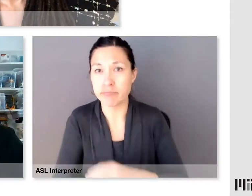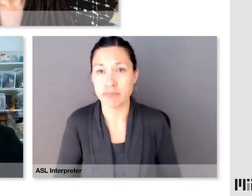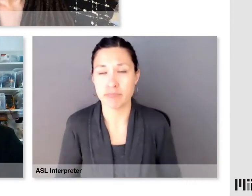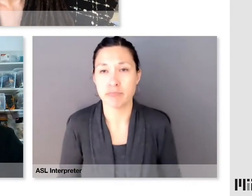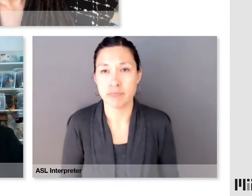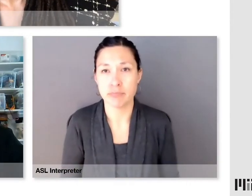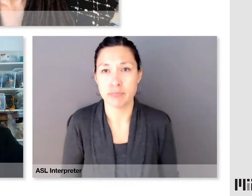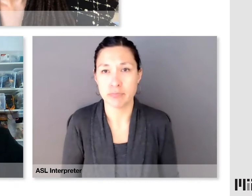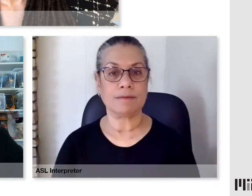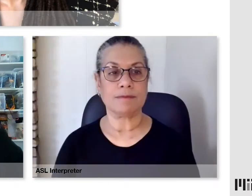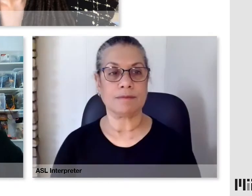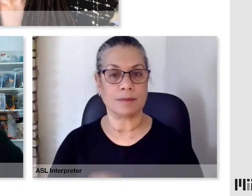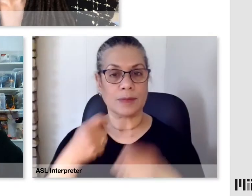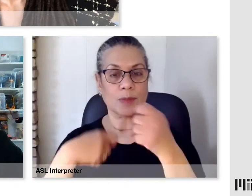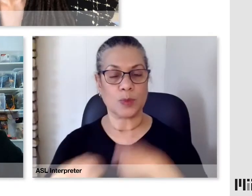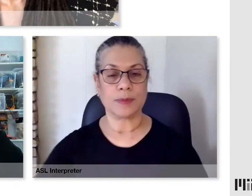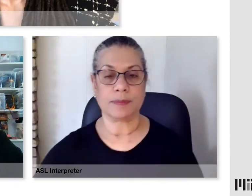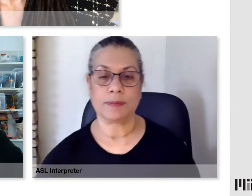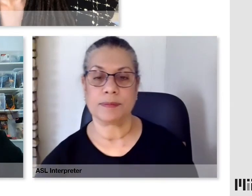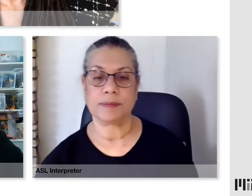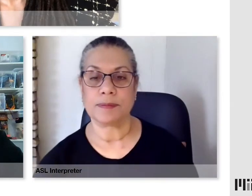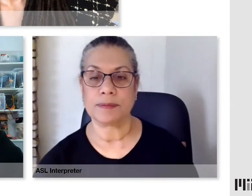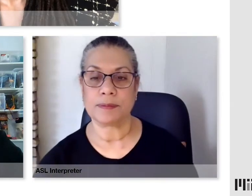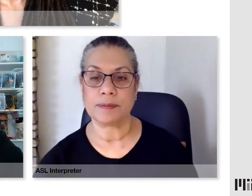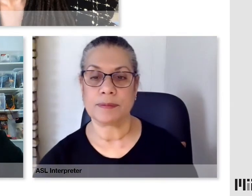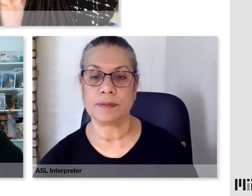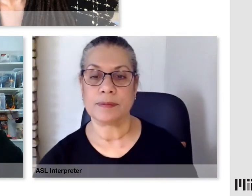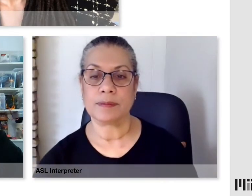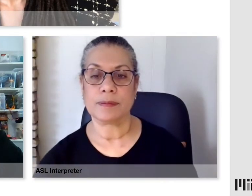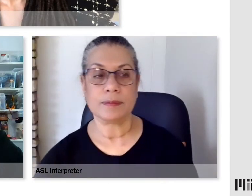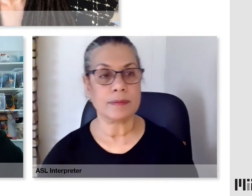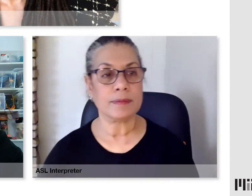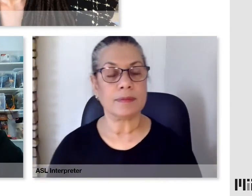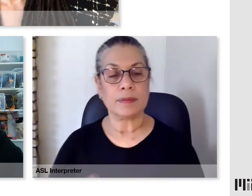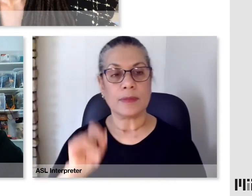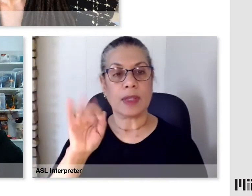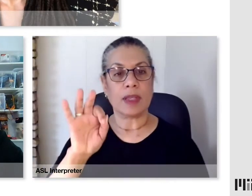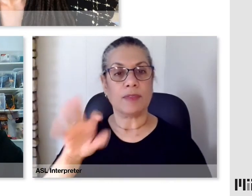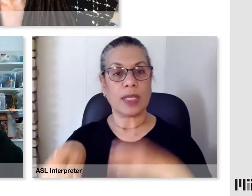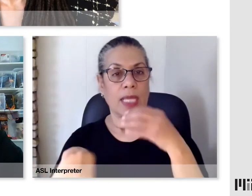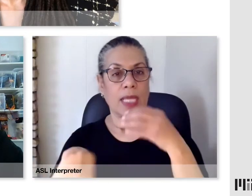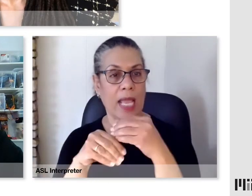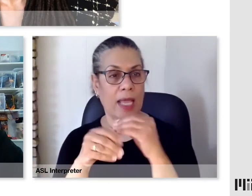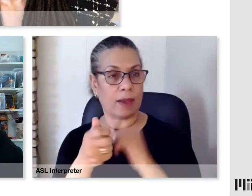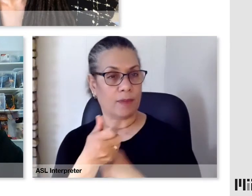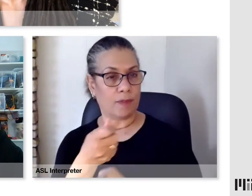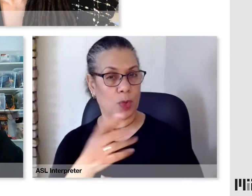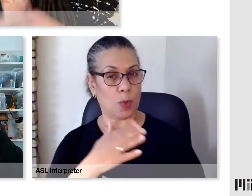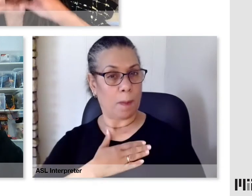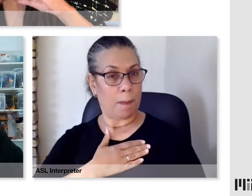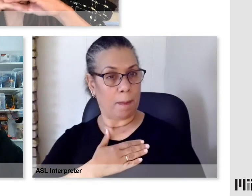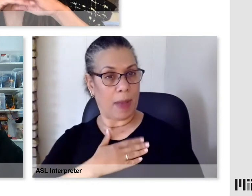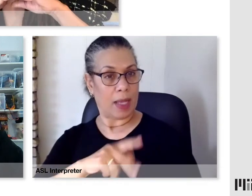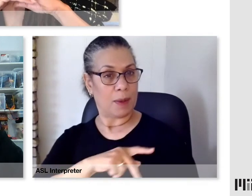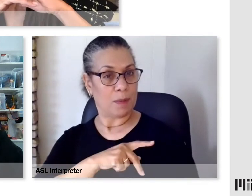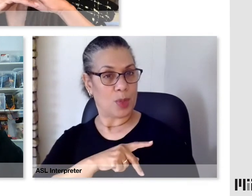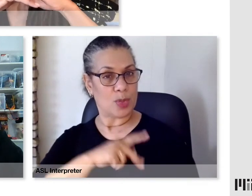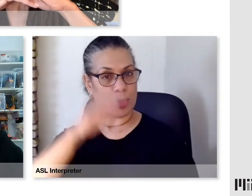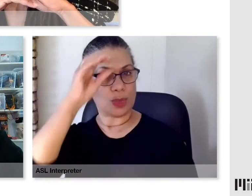Yeah, thanks so much. You know, so if I can just insert a couple of my own views, and then I'll have the next question, which is